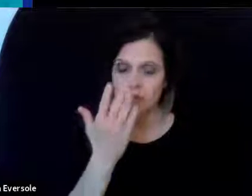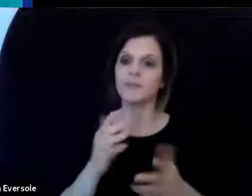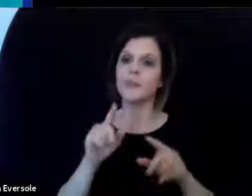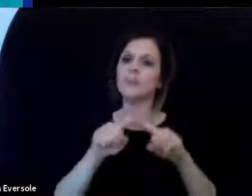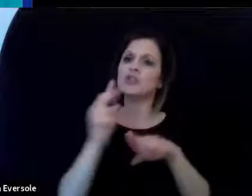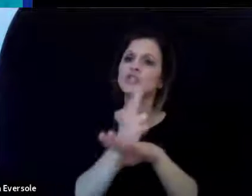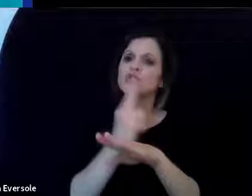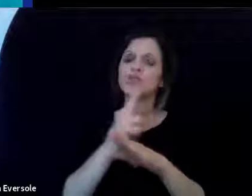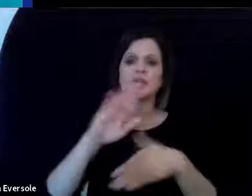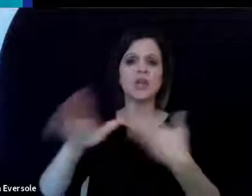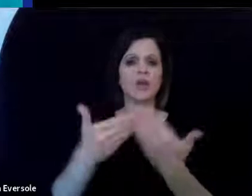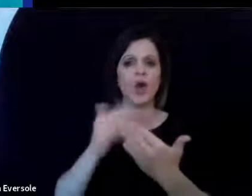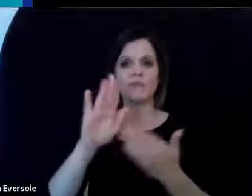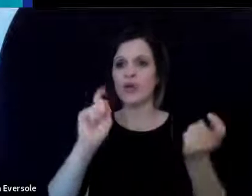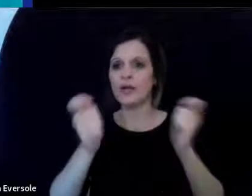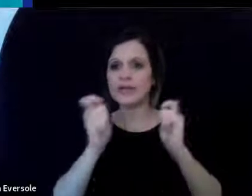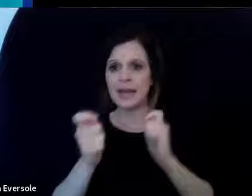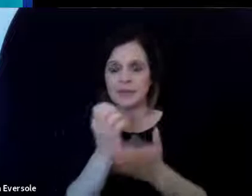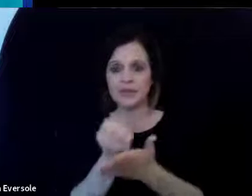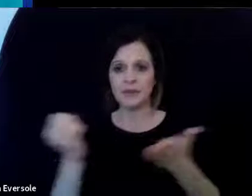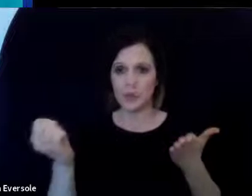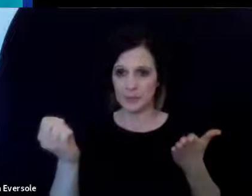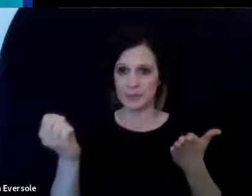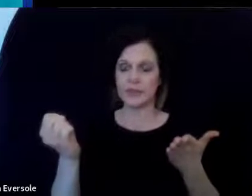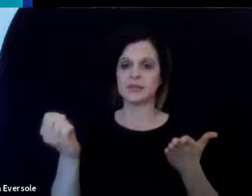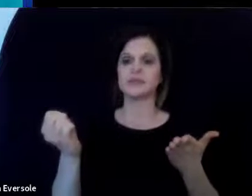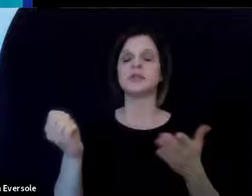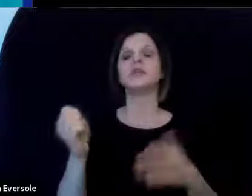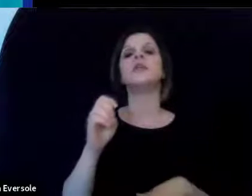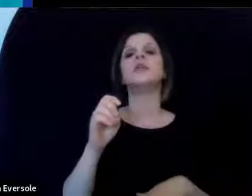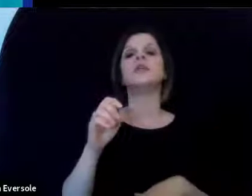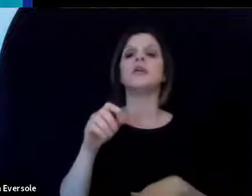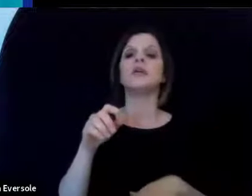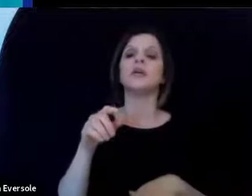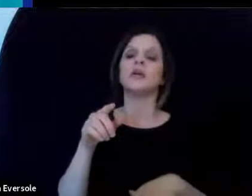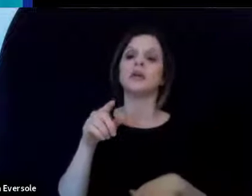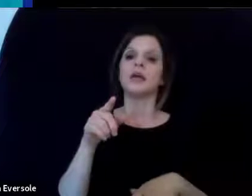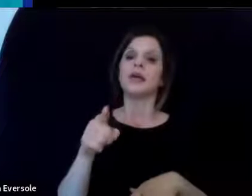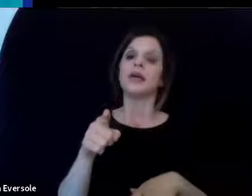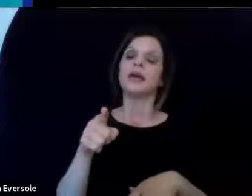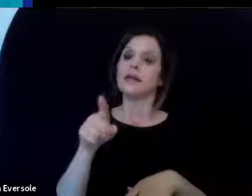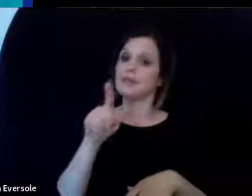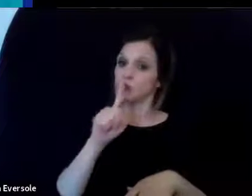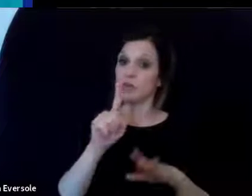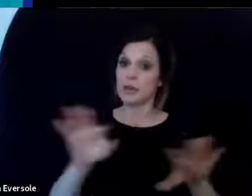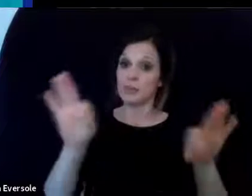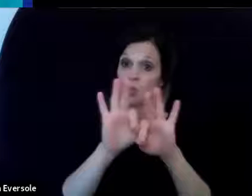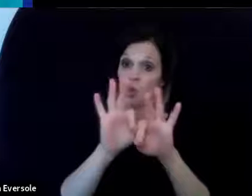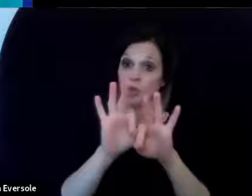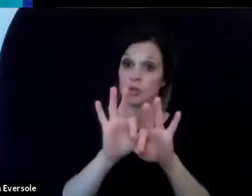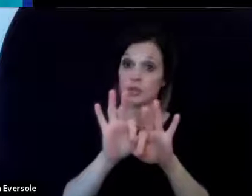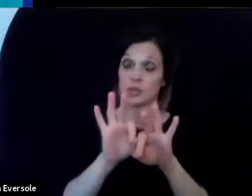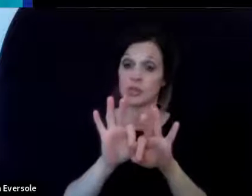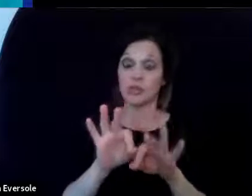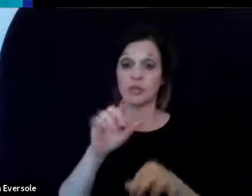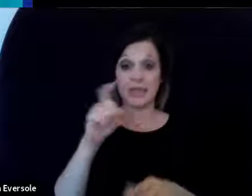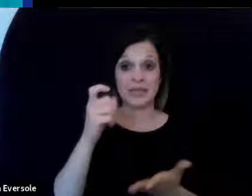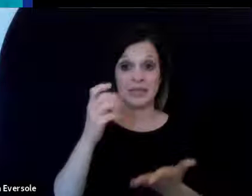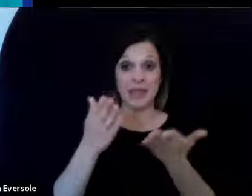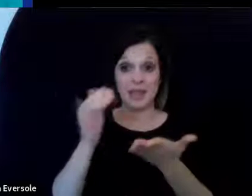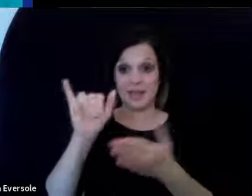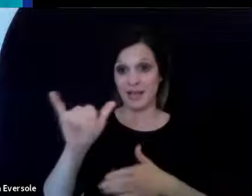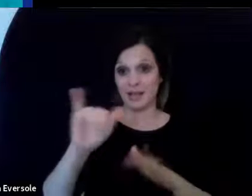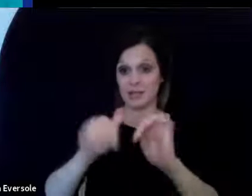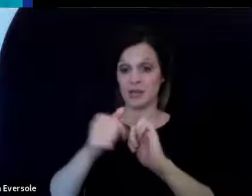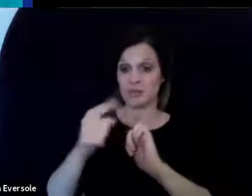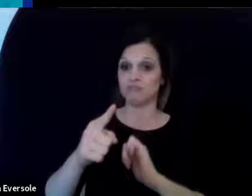or even remotely because of COVID. And how important that is could be the difference between them receiving the instruction that you're